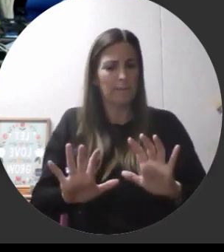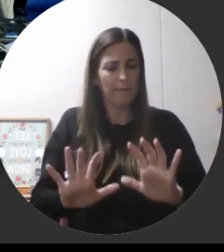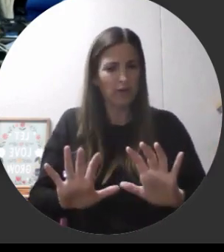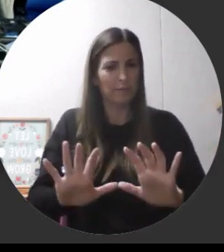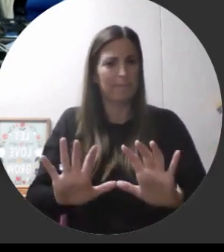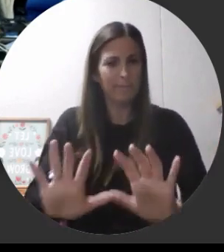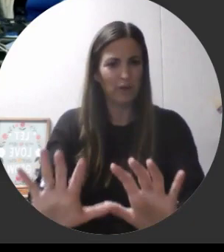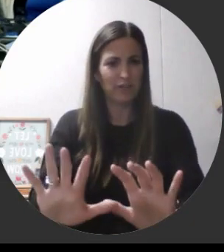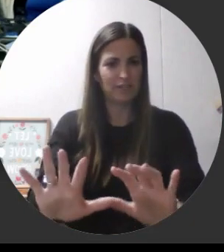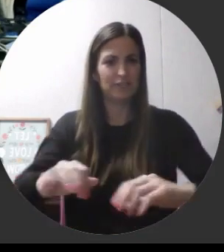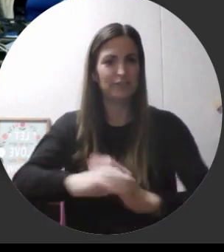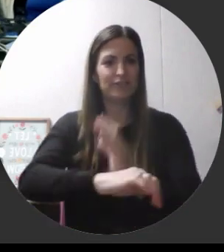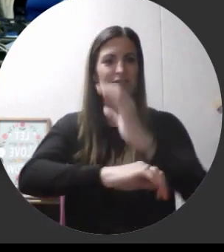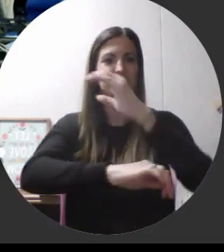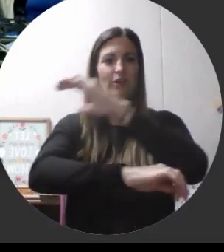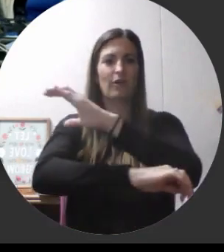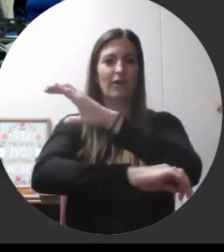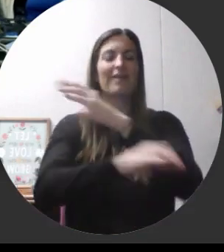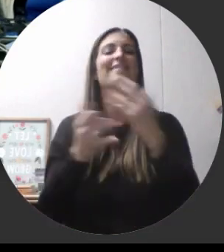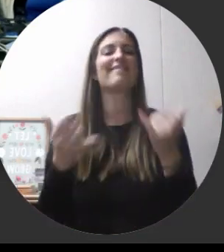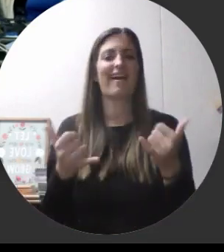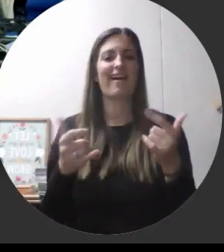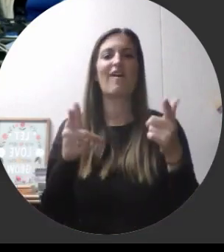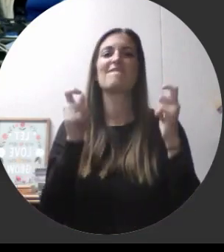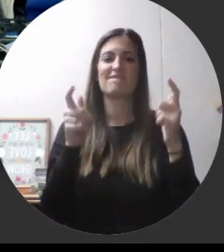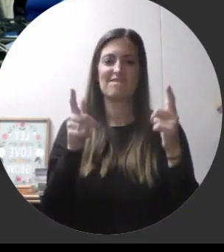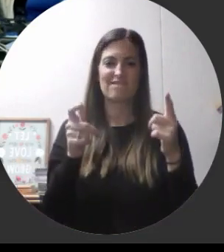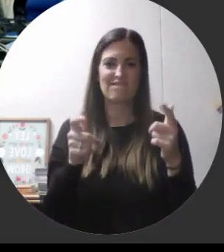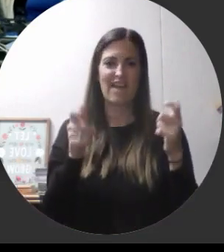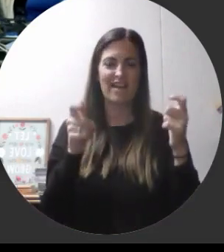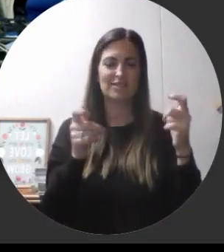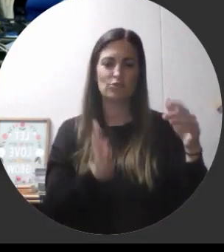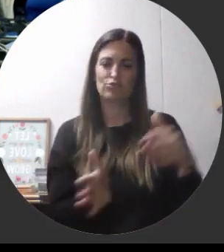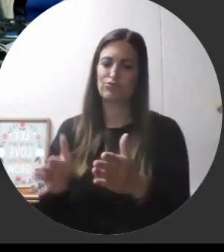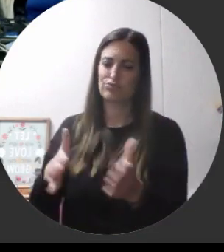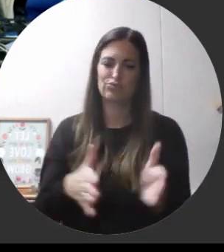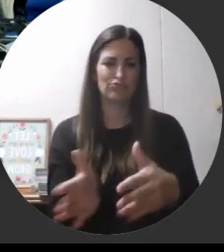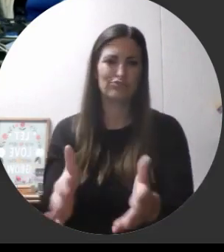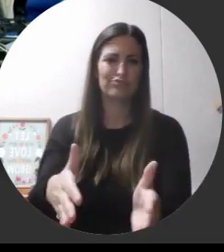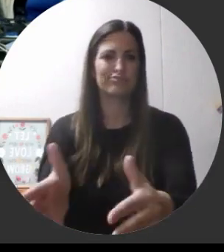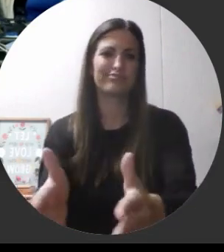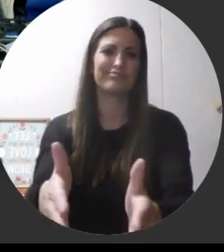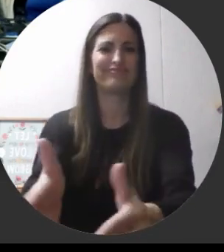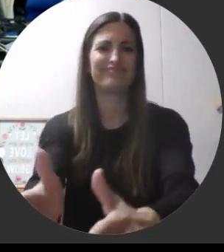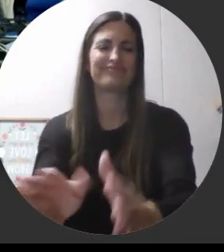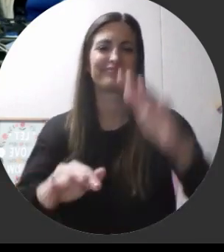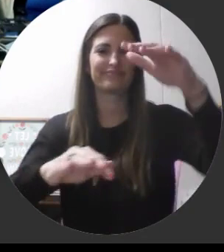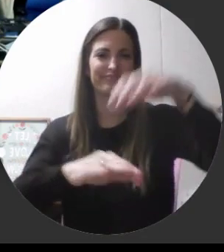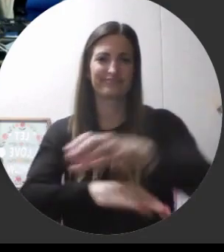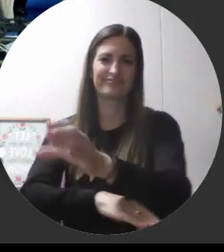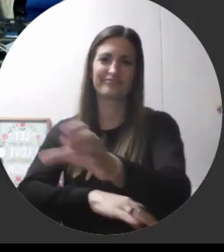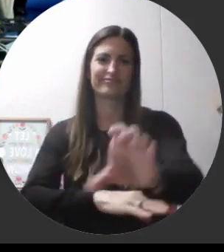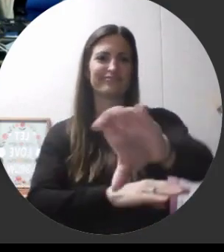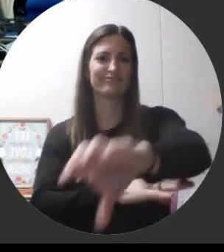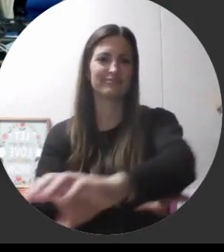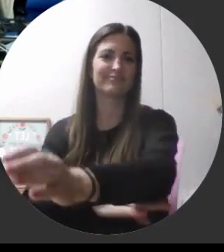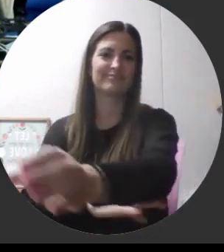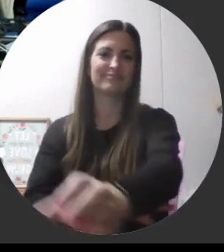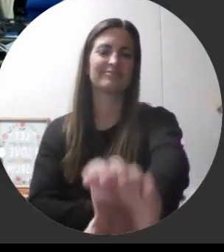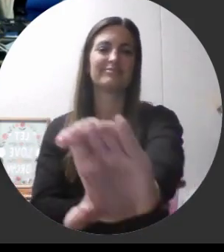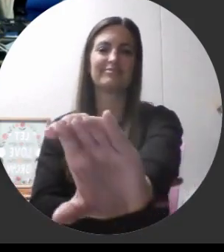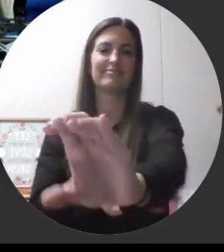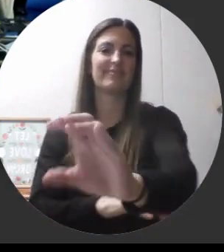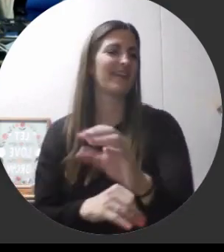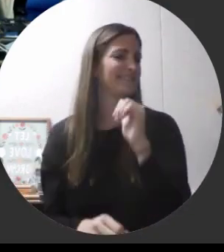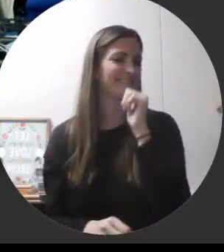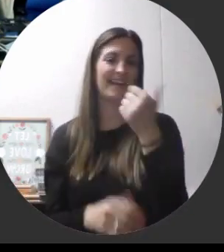their progress was 10 times as fast. Slipping, sliding, slithering, and skidding, the water horse glided down the icy road with no effort